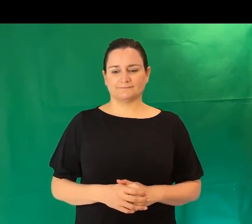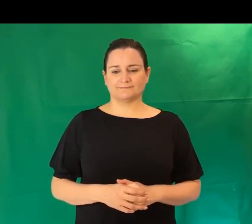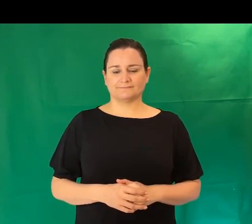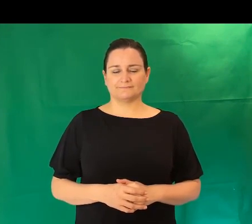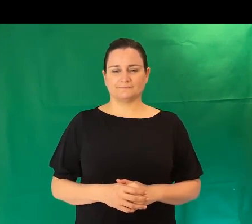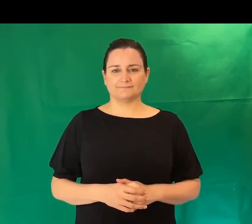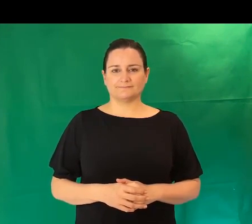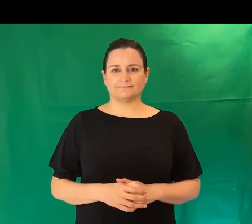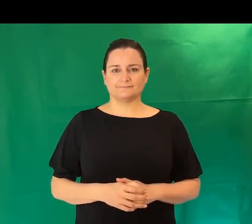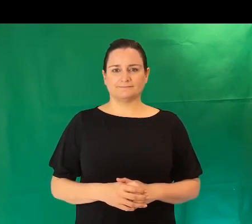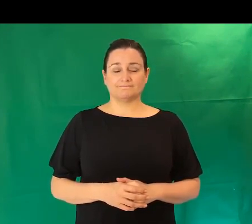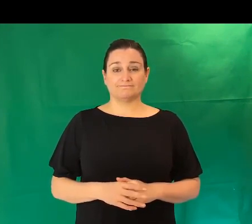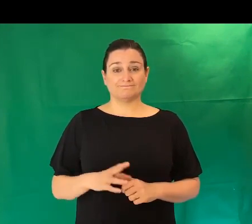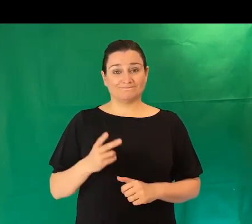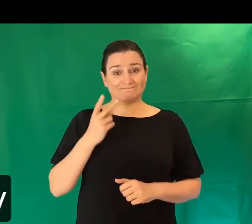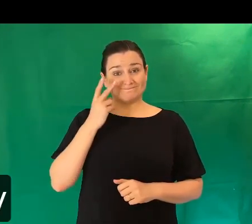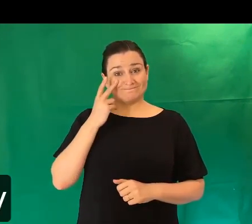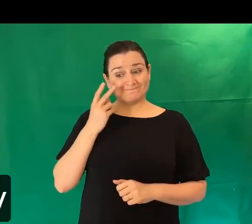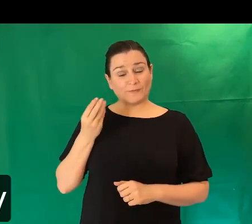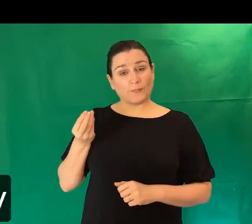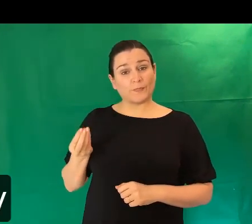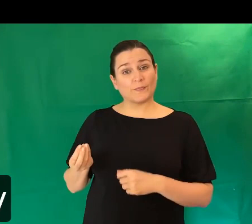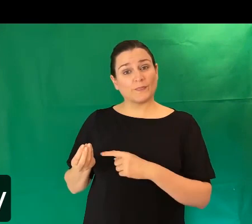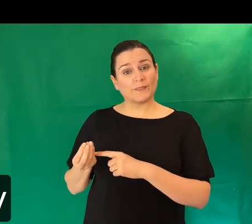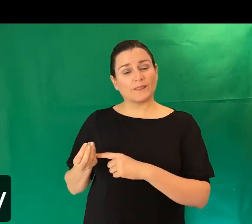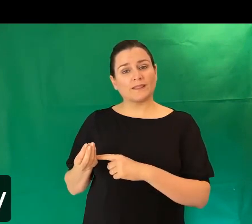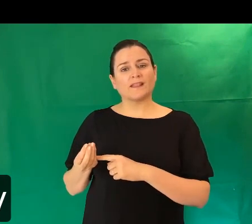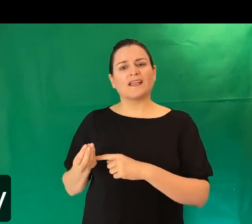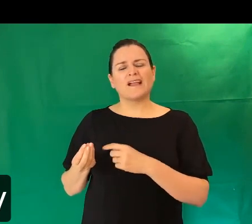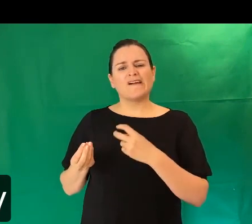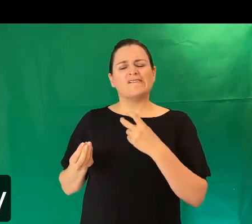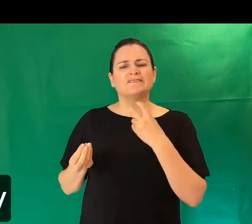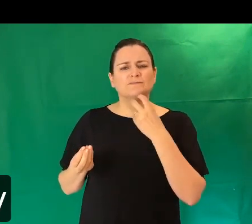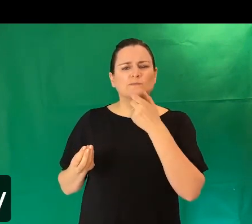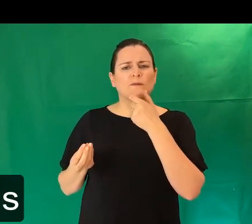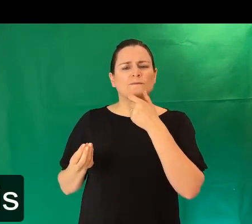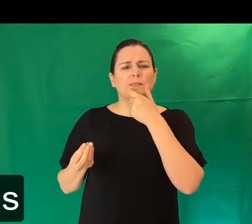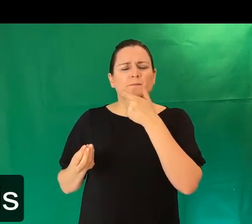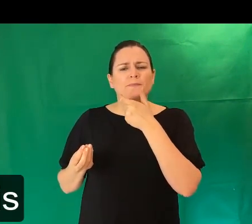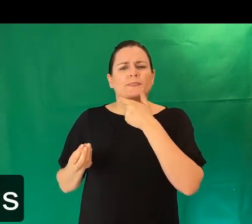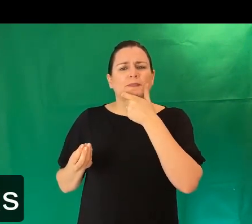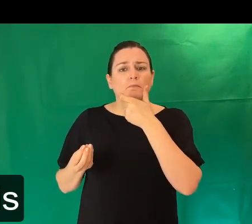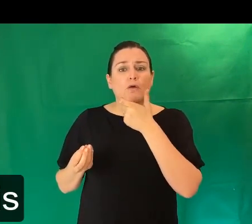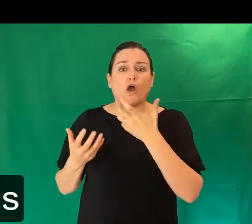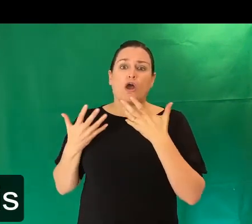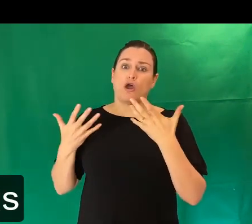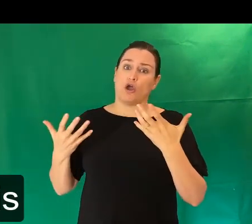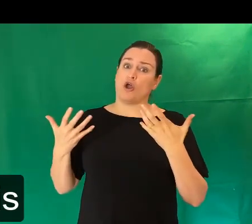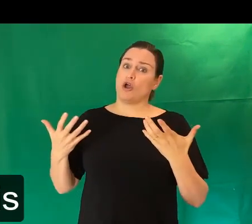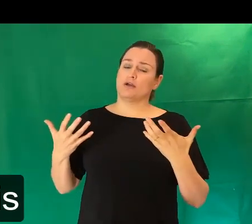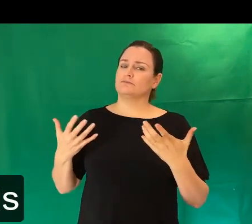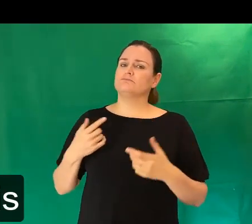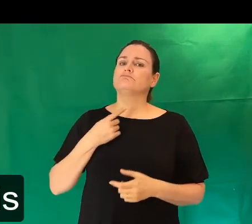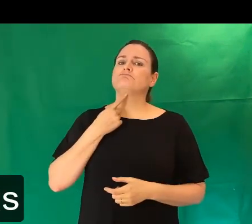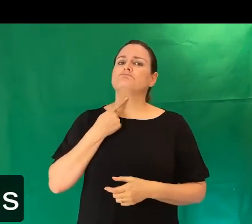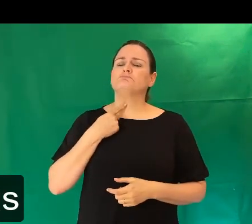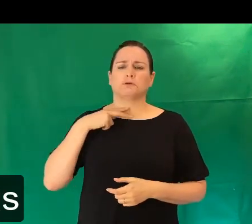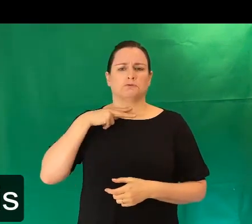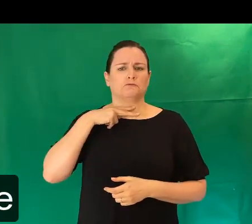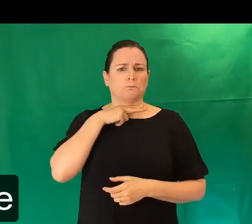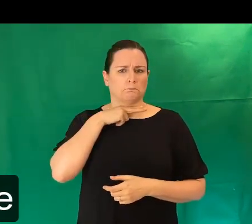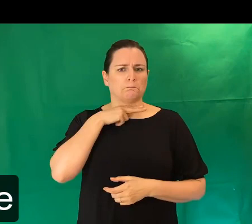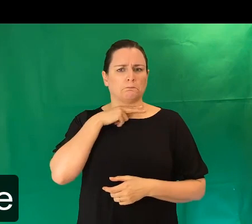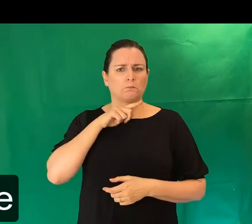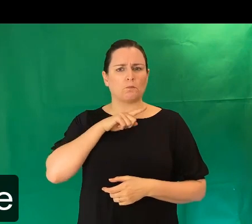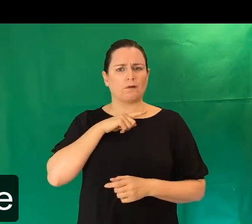What you see is that Mark is articulating some words, but not very many. He's not using his voice